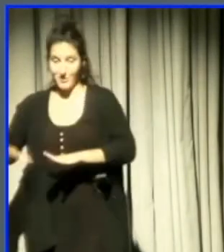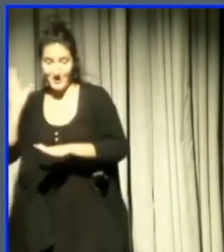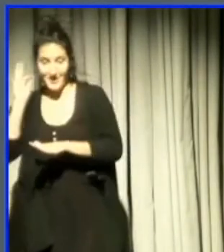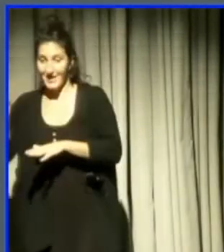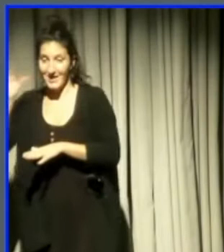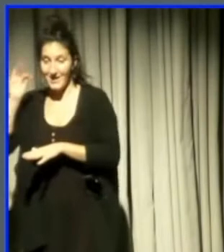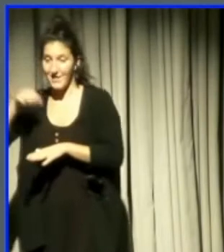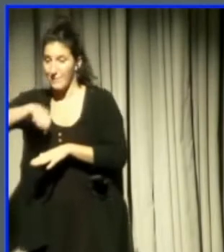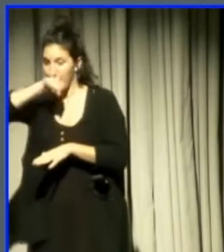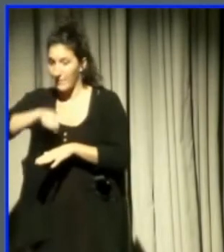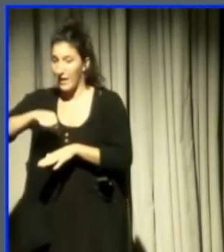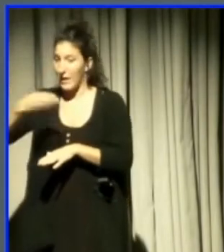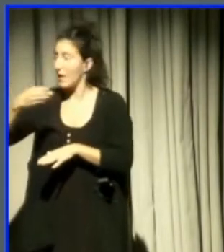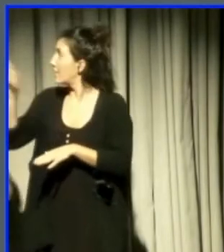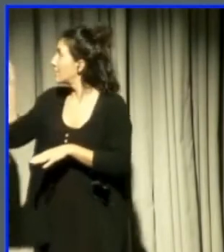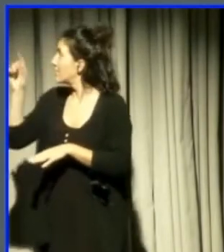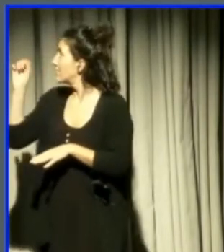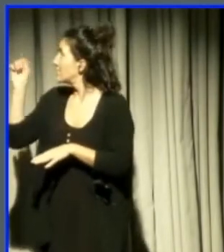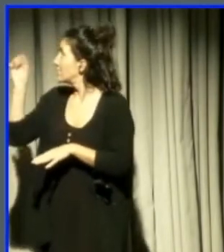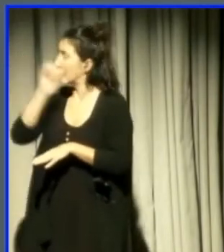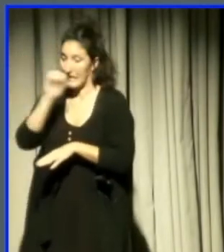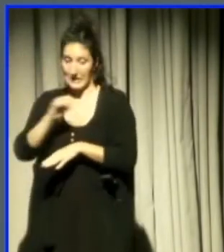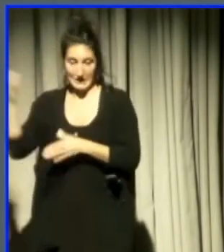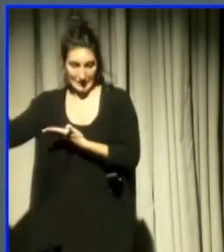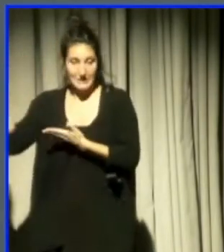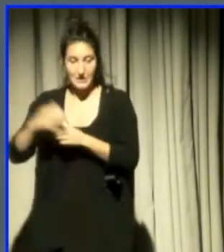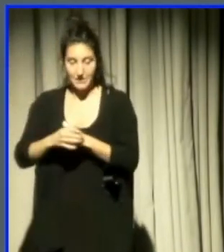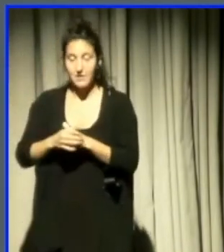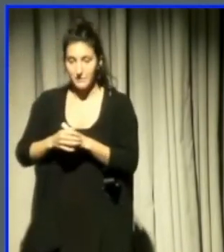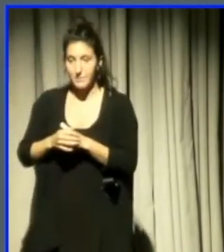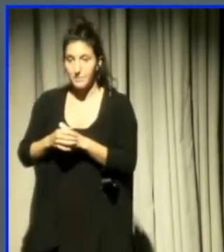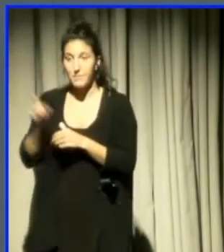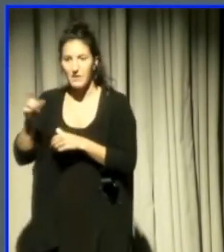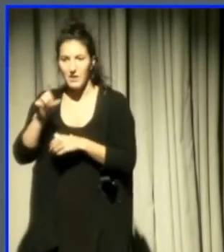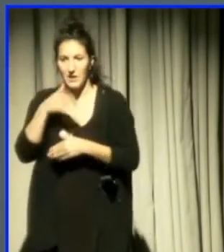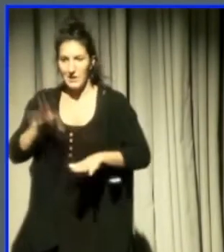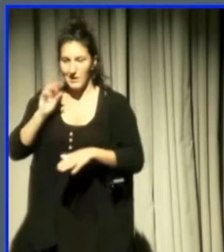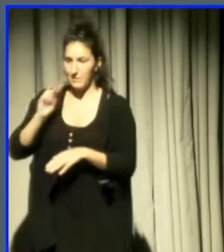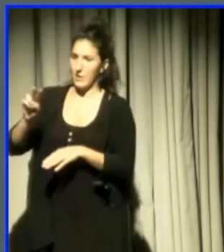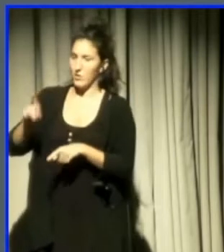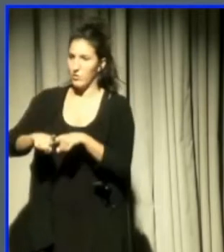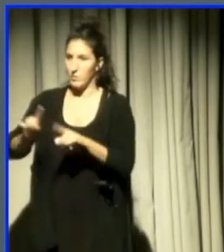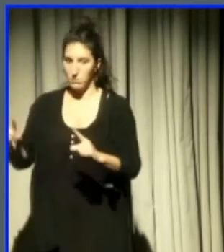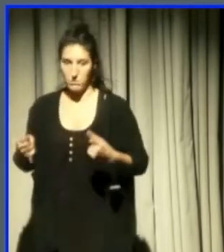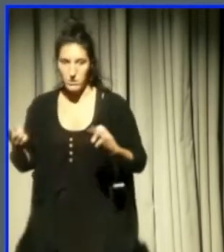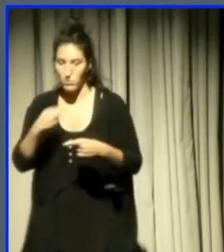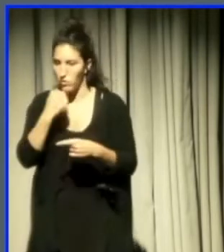what she sees for the first time as a cool fashion trend, for instance, has been already